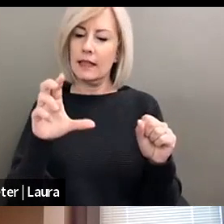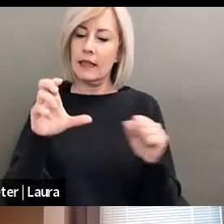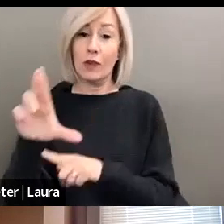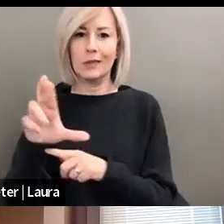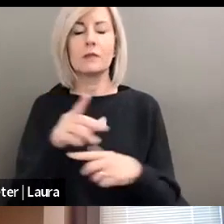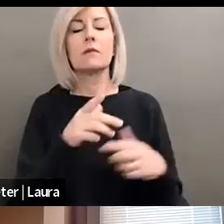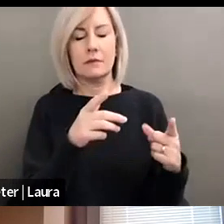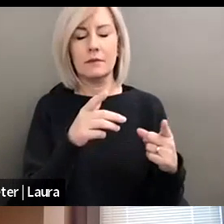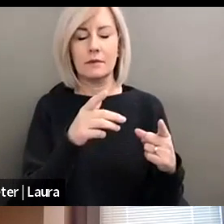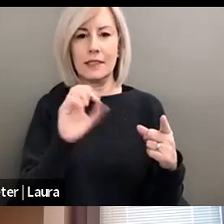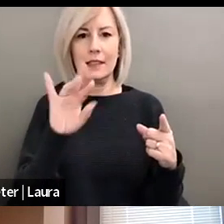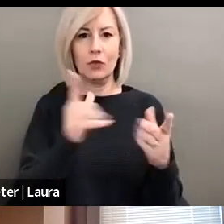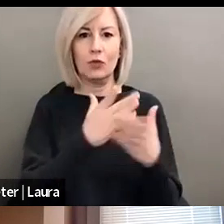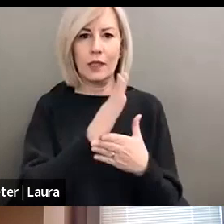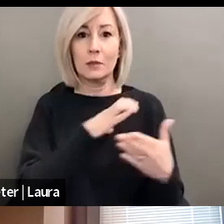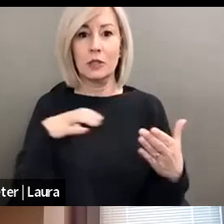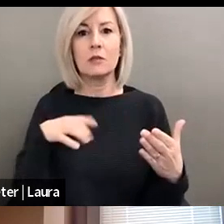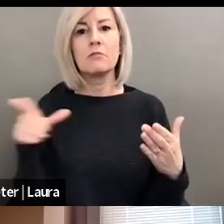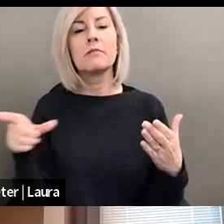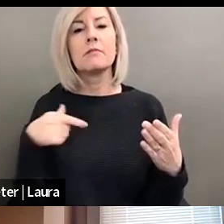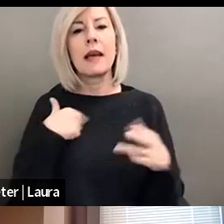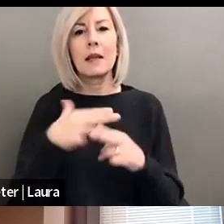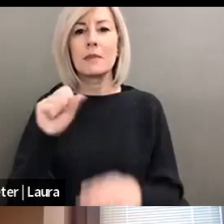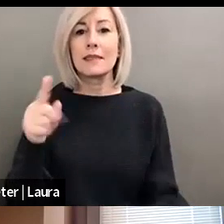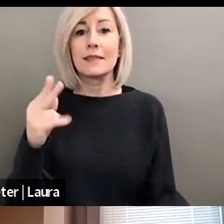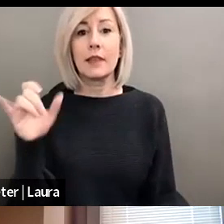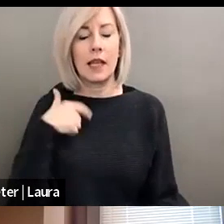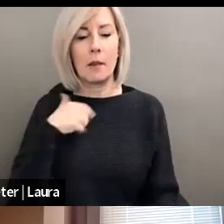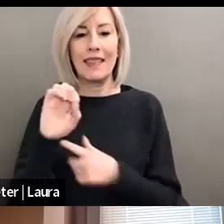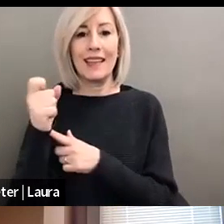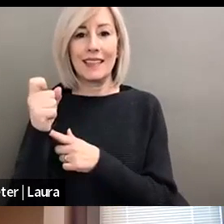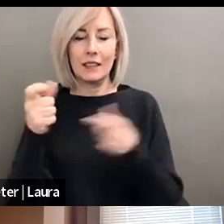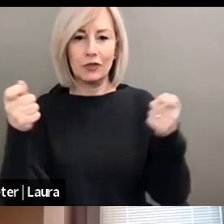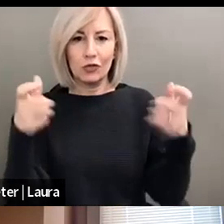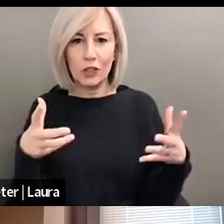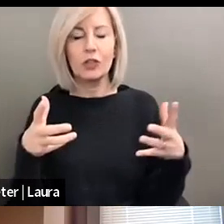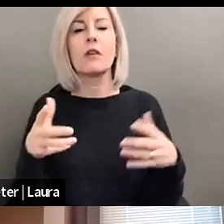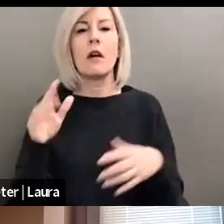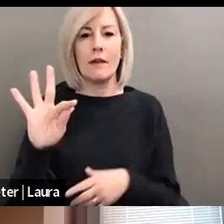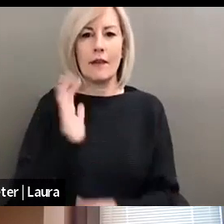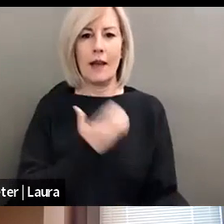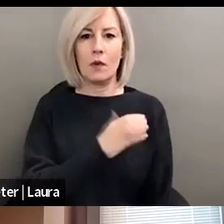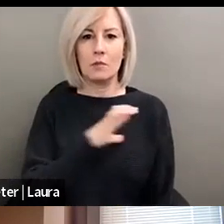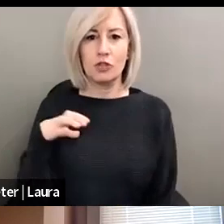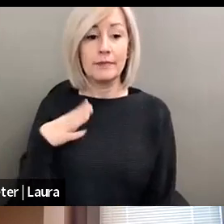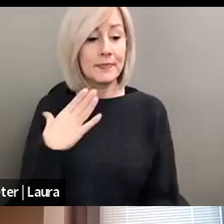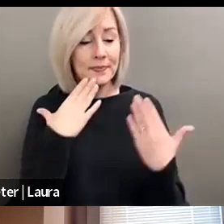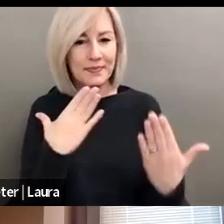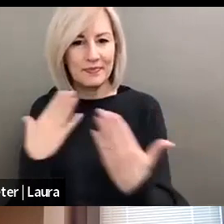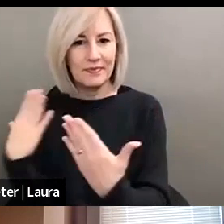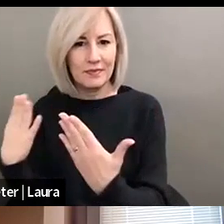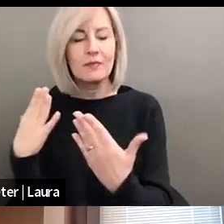Stephanie Munsterman-Scriven, and I have the honor of serving as the Executive Director of our commission. Thank you so